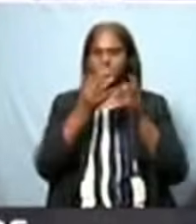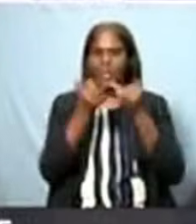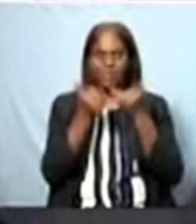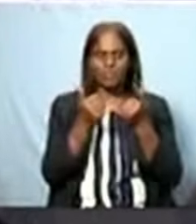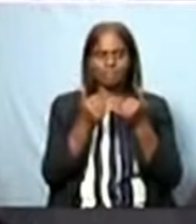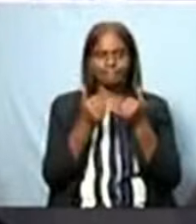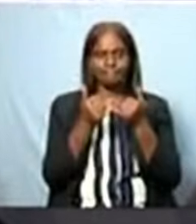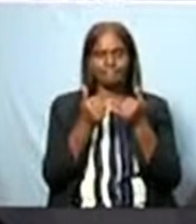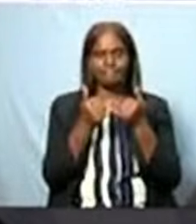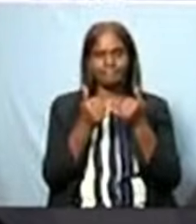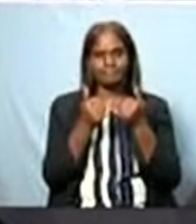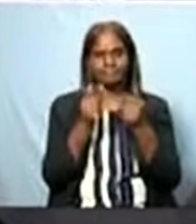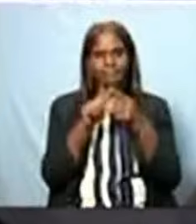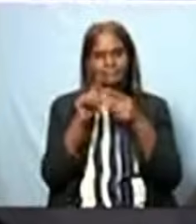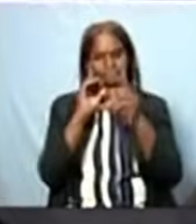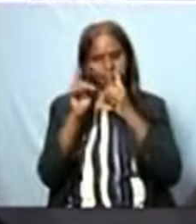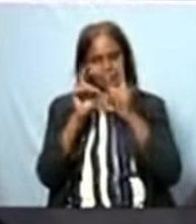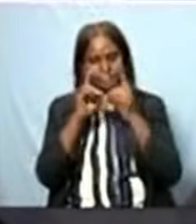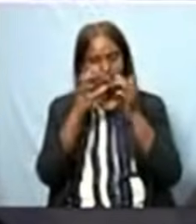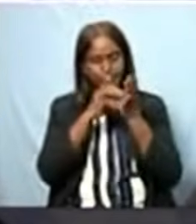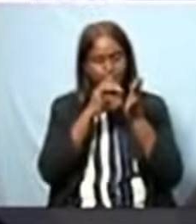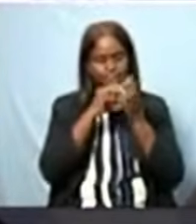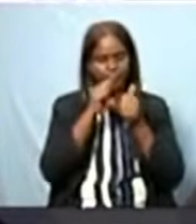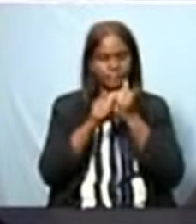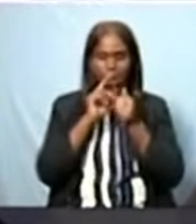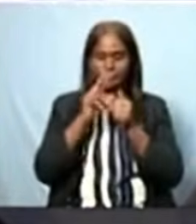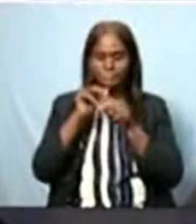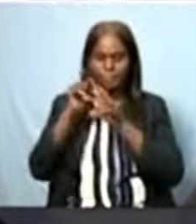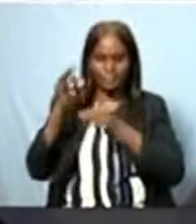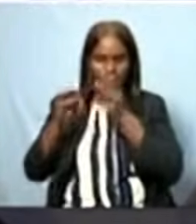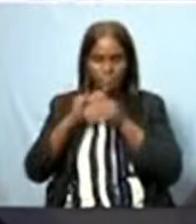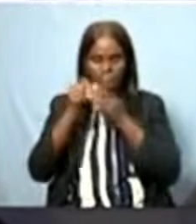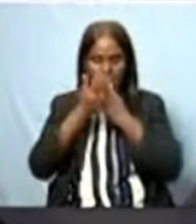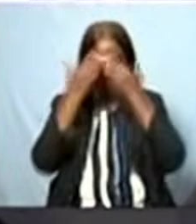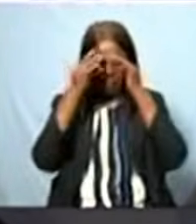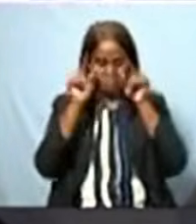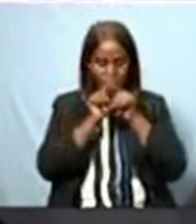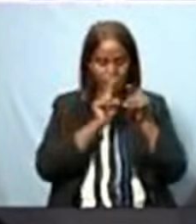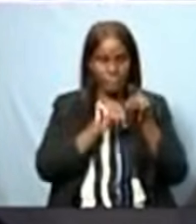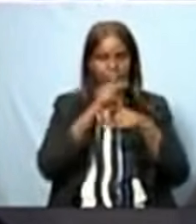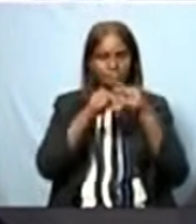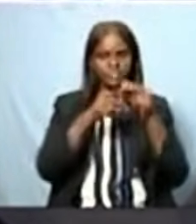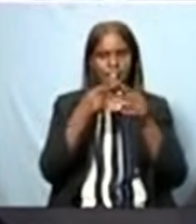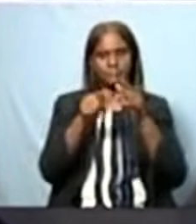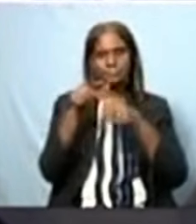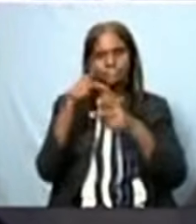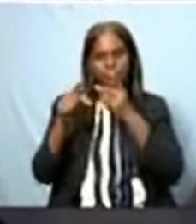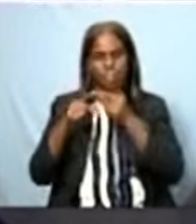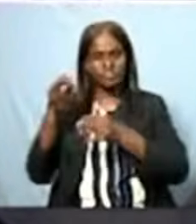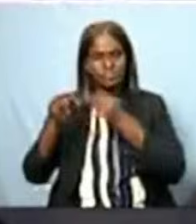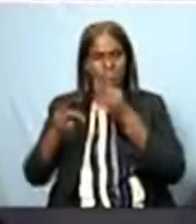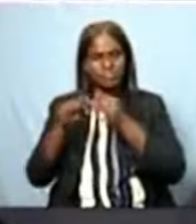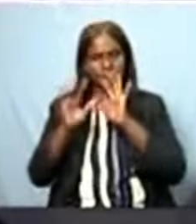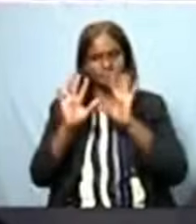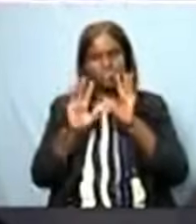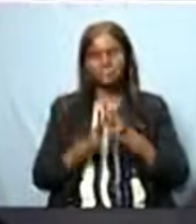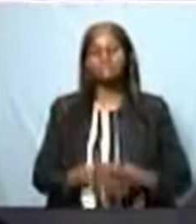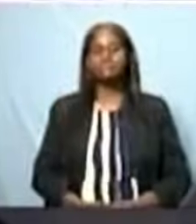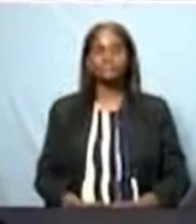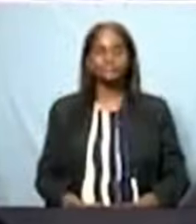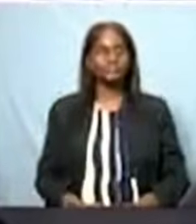to discuss matters that are in court. As you may be aware, it will be sub judice the court process. Definitely,